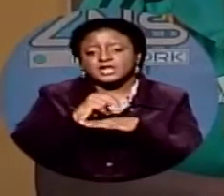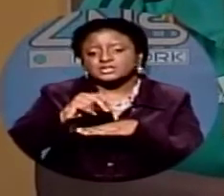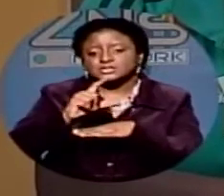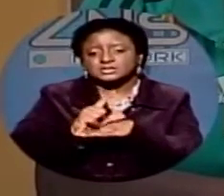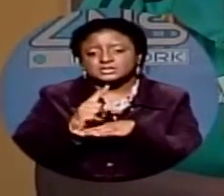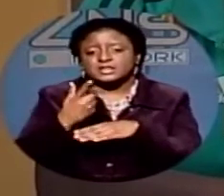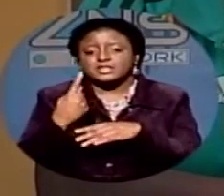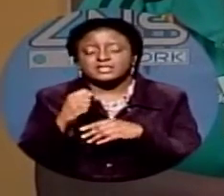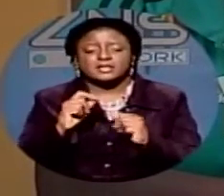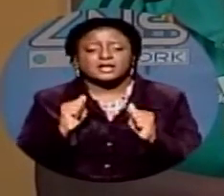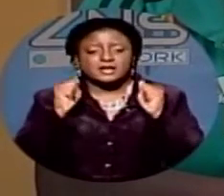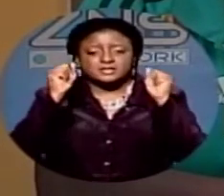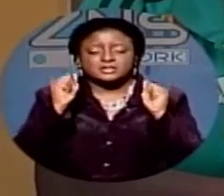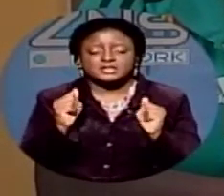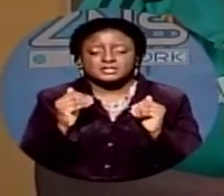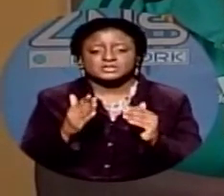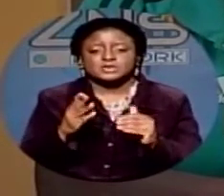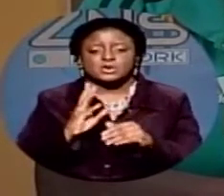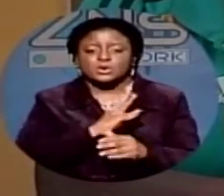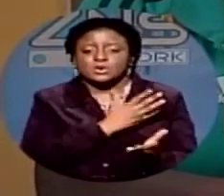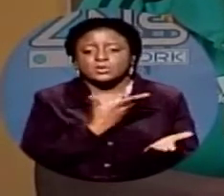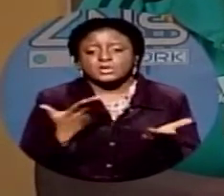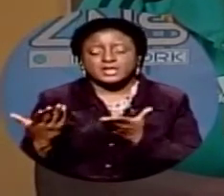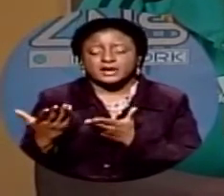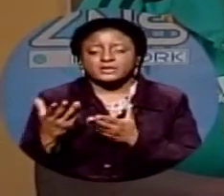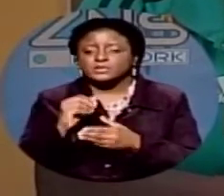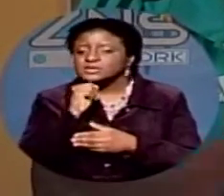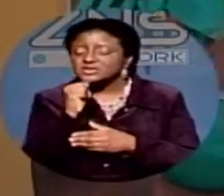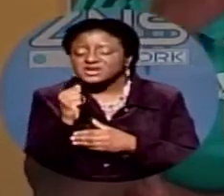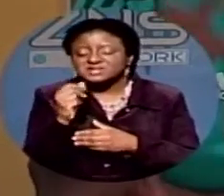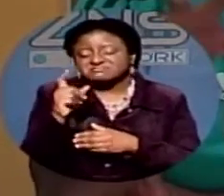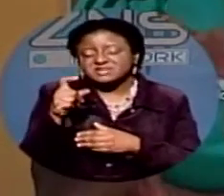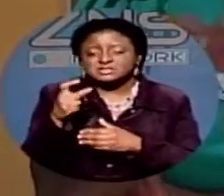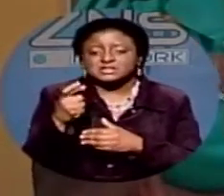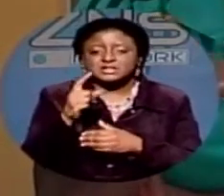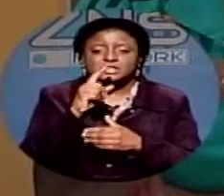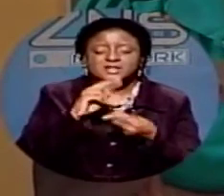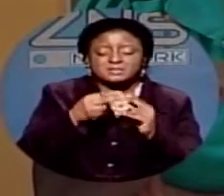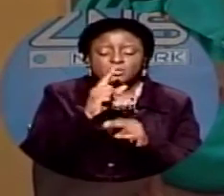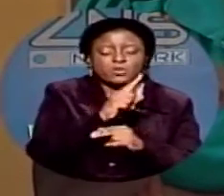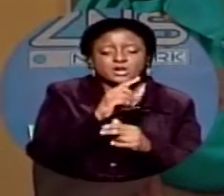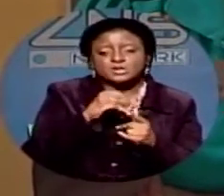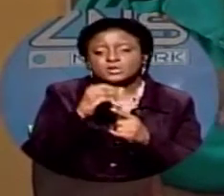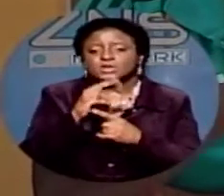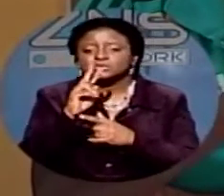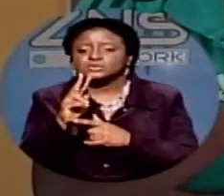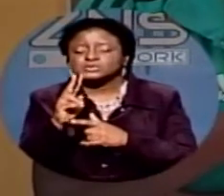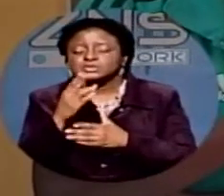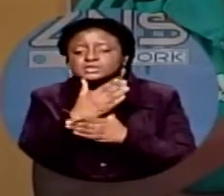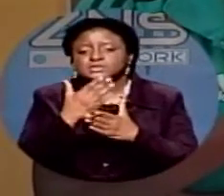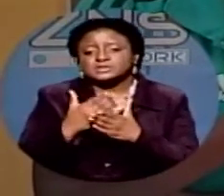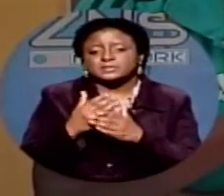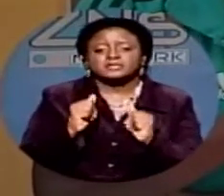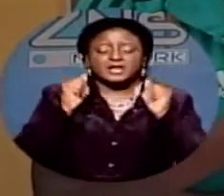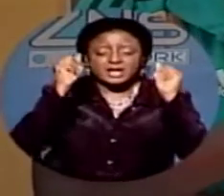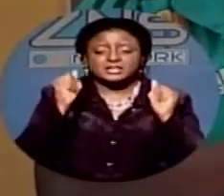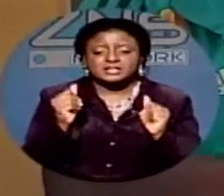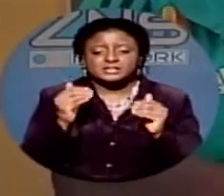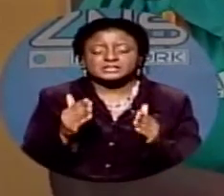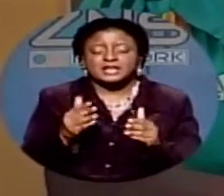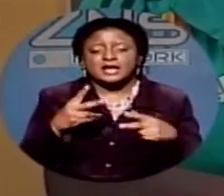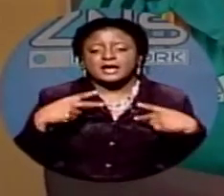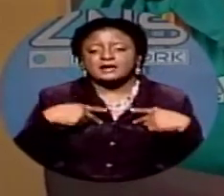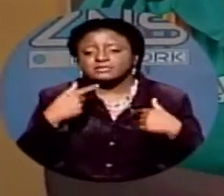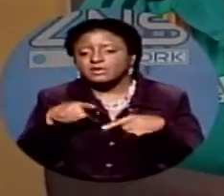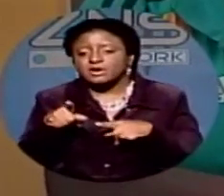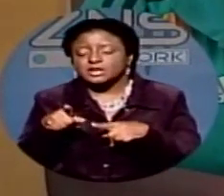weren't necessarily number 1 or 2 because some of the athletes in that age group have gone off to college. And